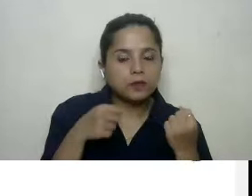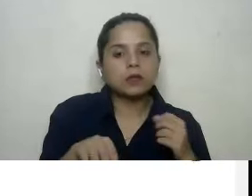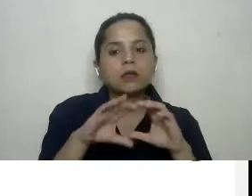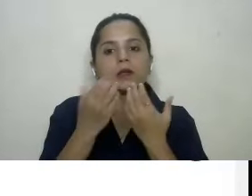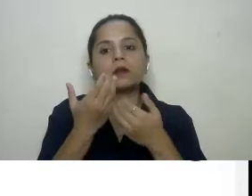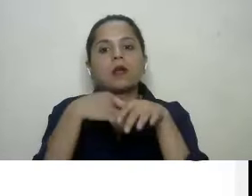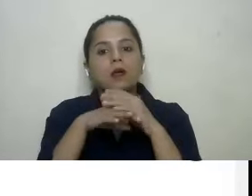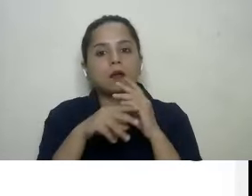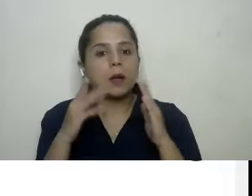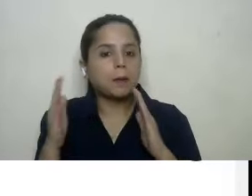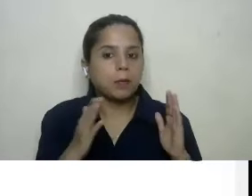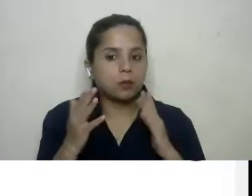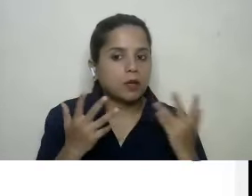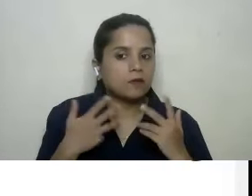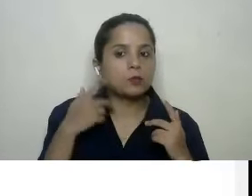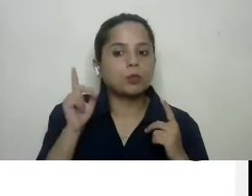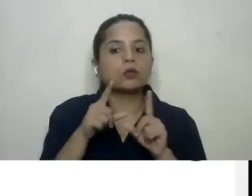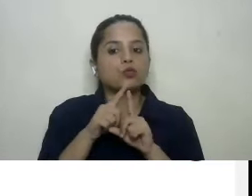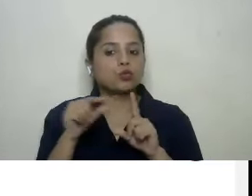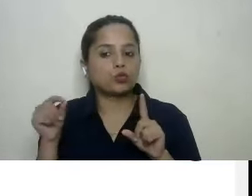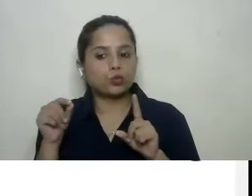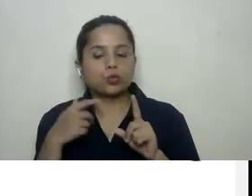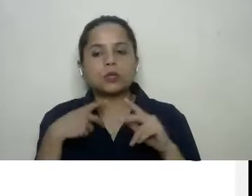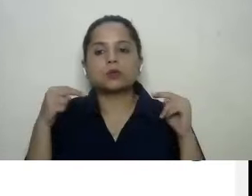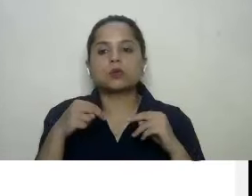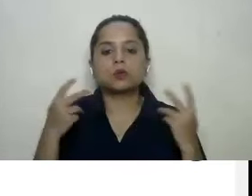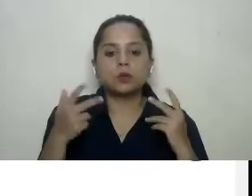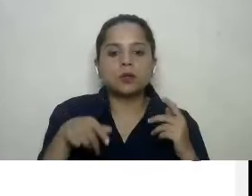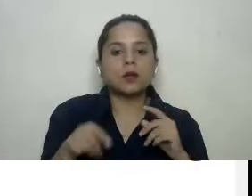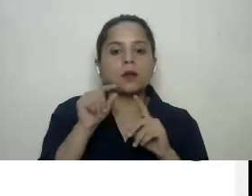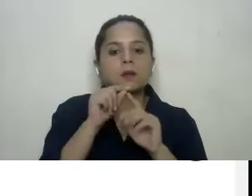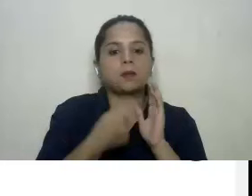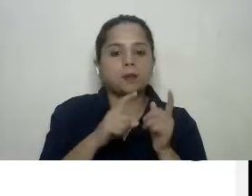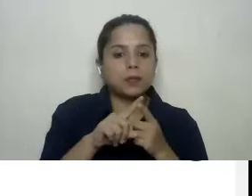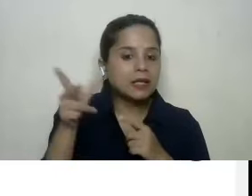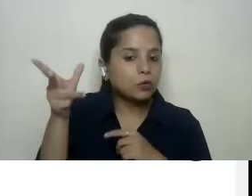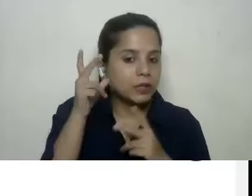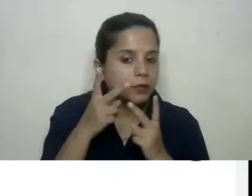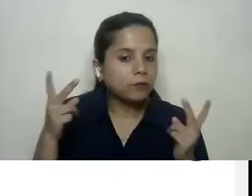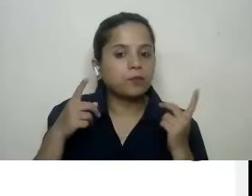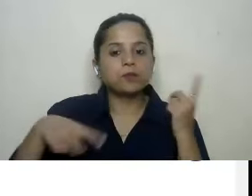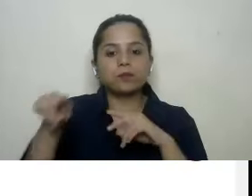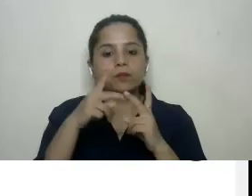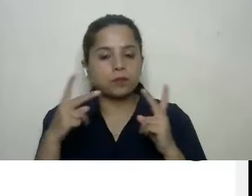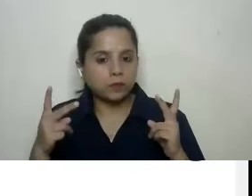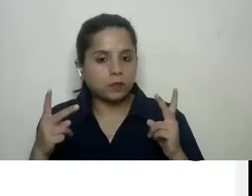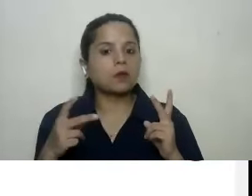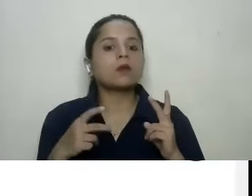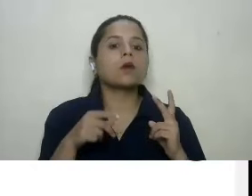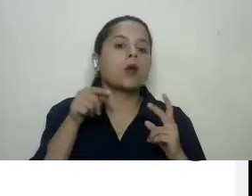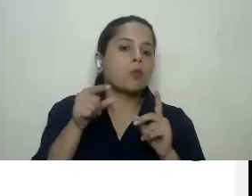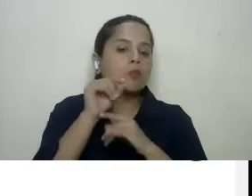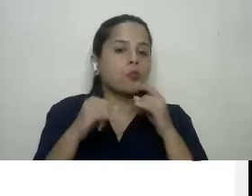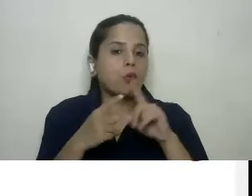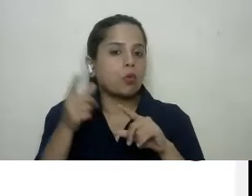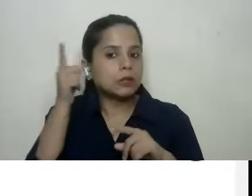the preparation I need to do, what I need to do in the pre-listening, listening, and post-listening tasks, what all,